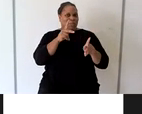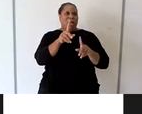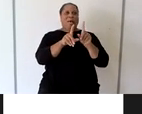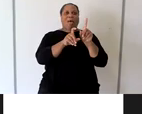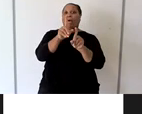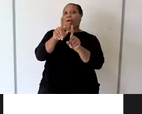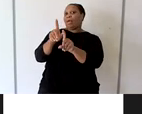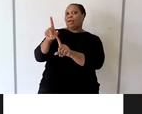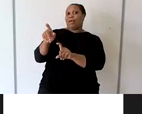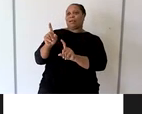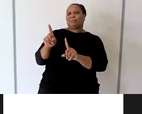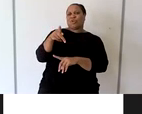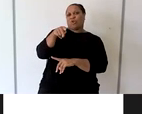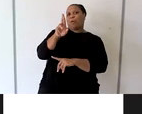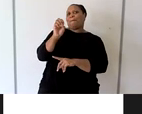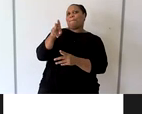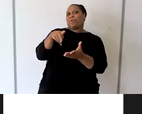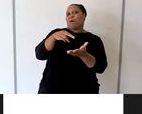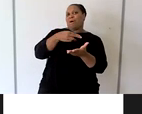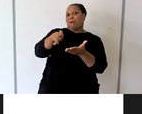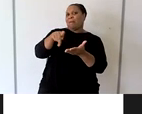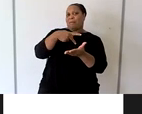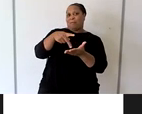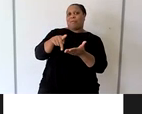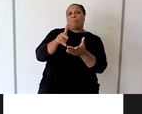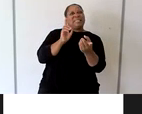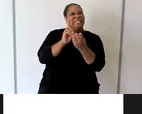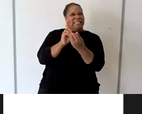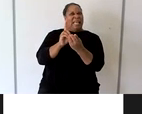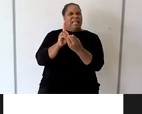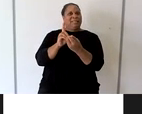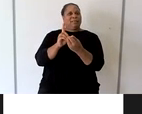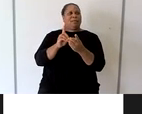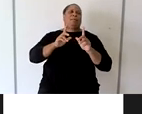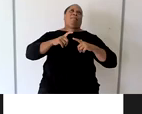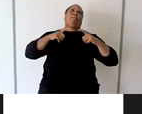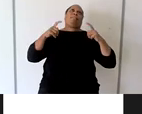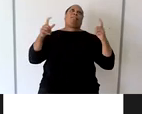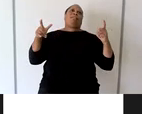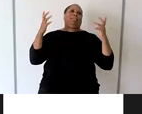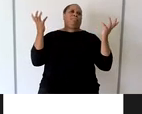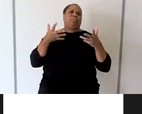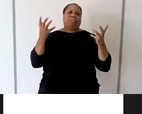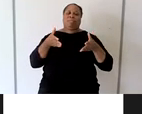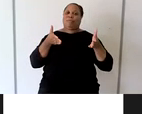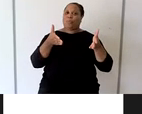people to go to prom with them as their date in very extreme and extravagant ways.